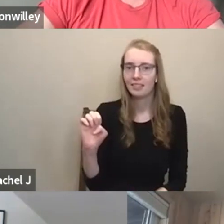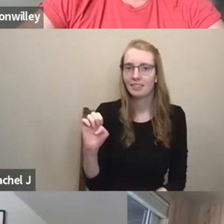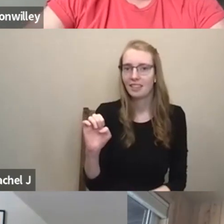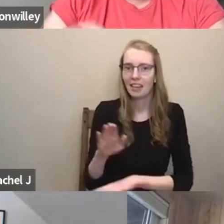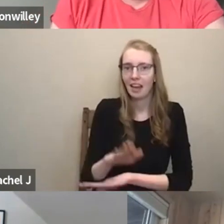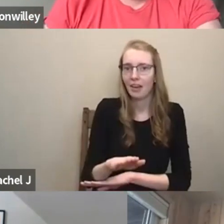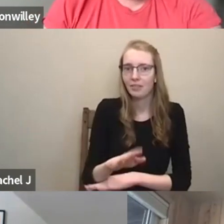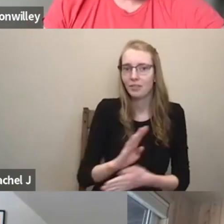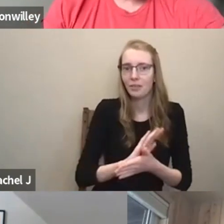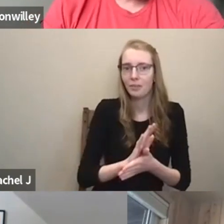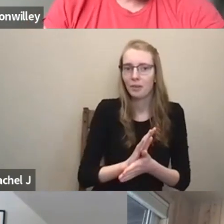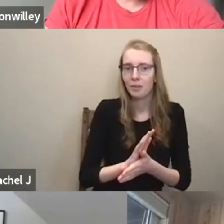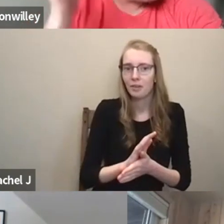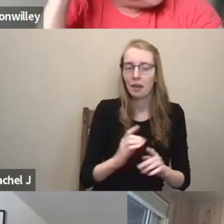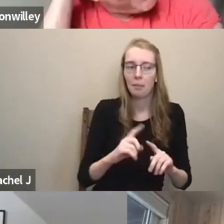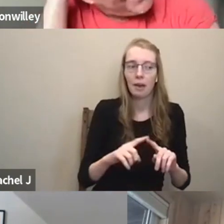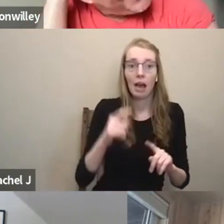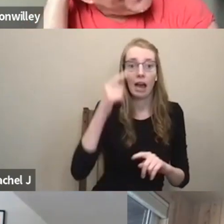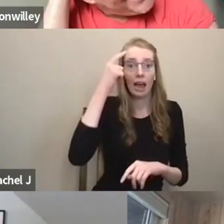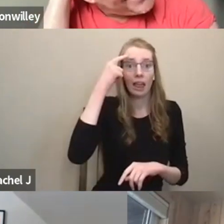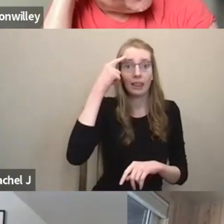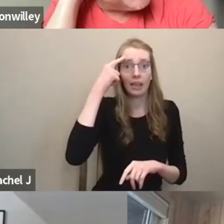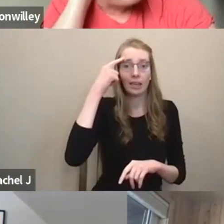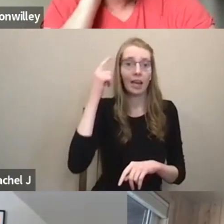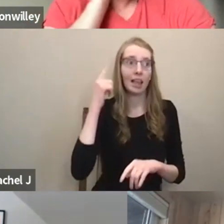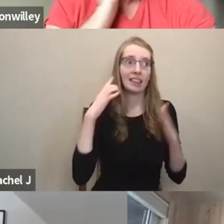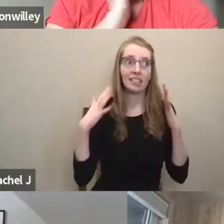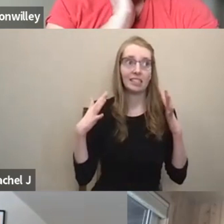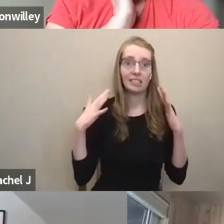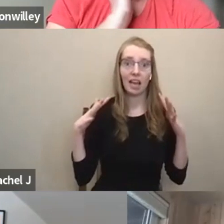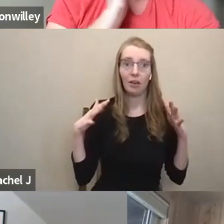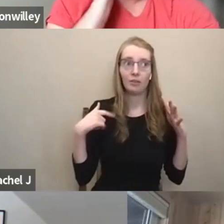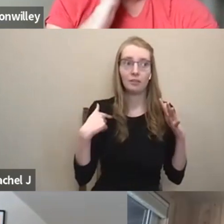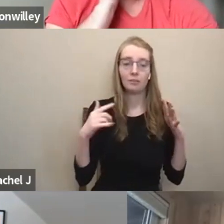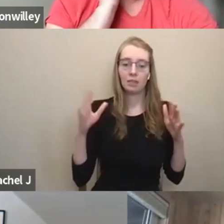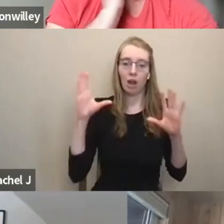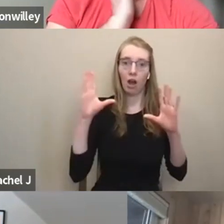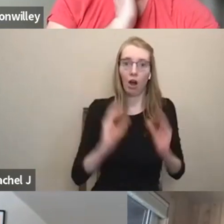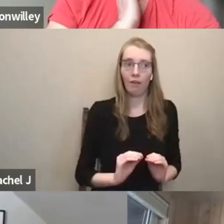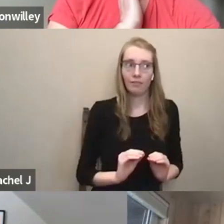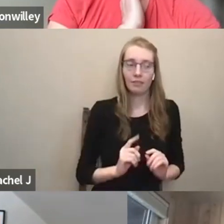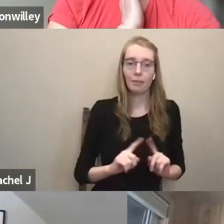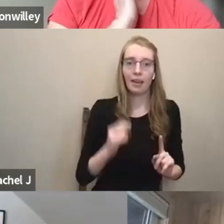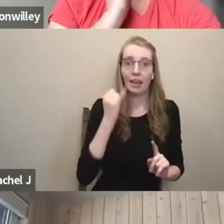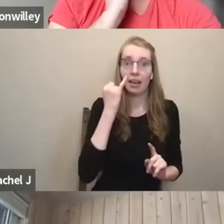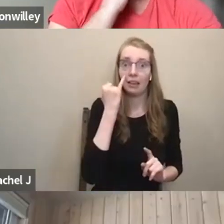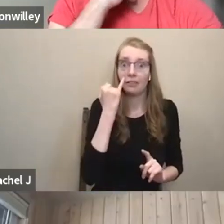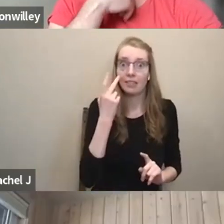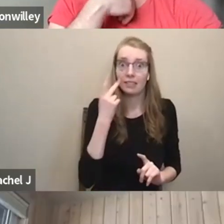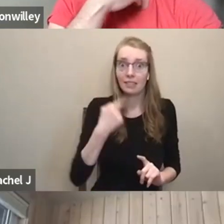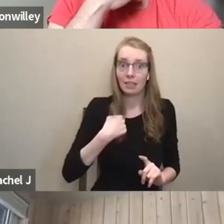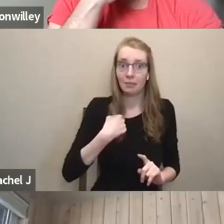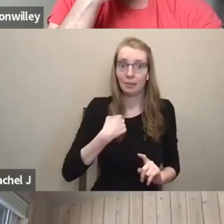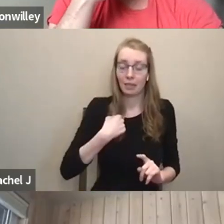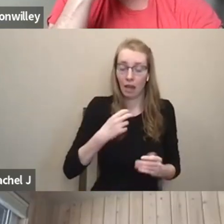but we're going to find out in 7 minutes. So if you see me jump off to run off screen, it's because I'm trying to figure out how to turn off the tannoy